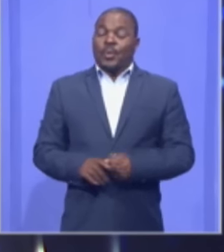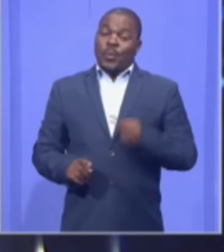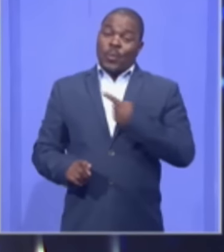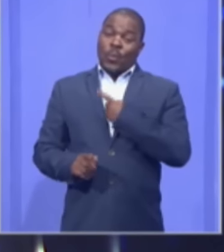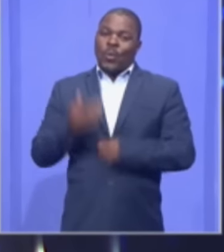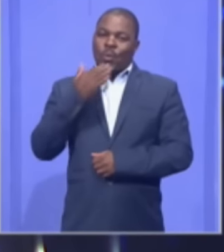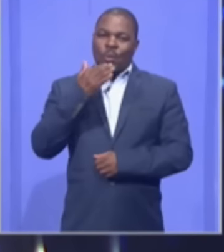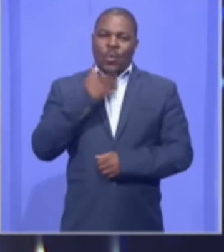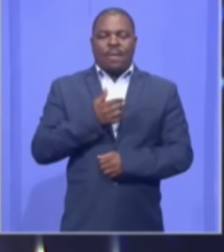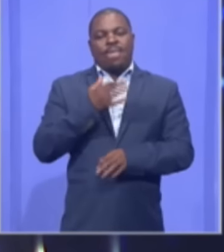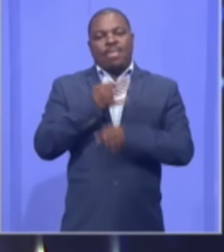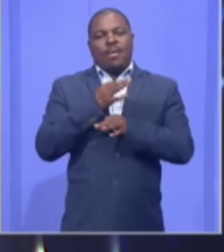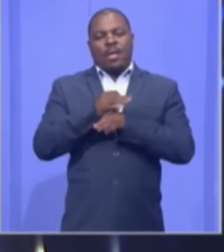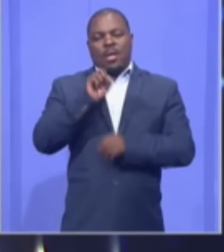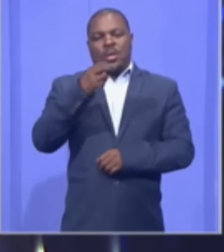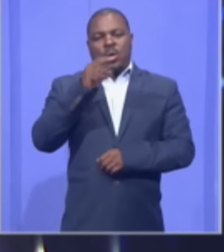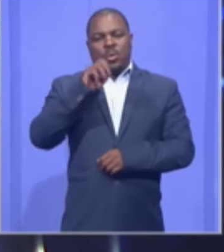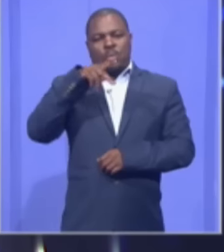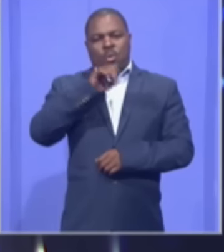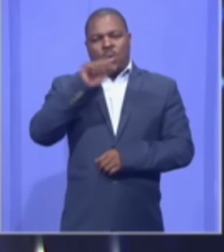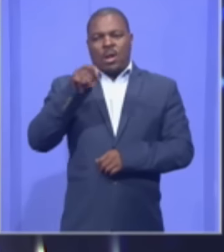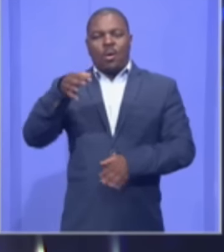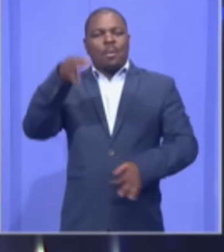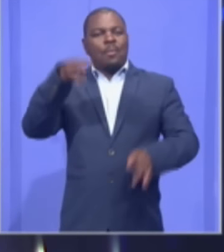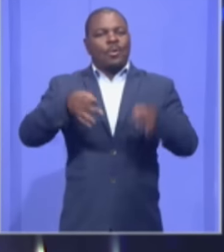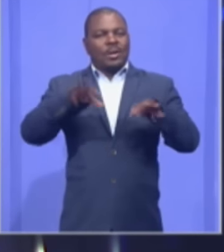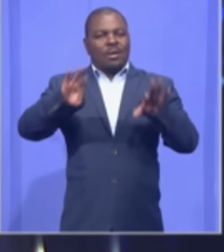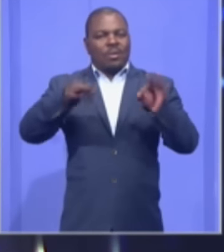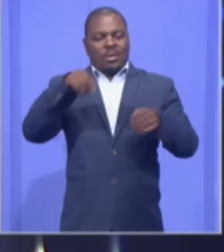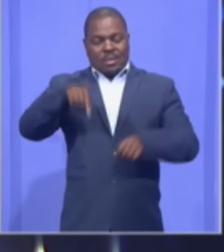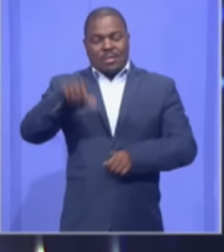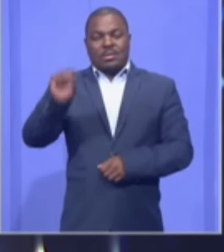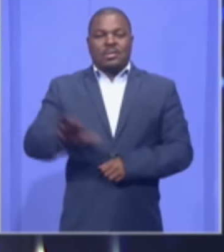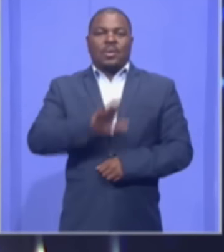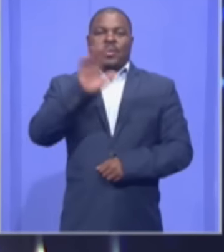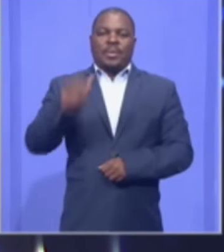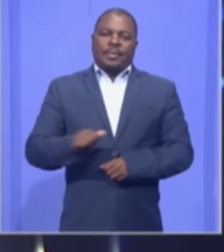mmuhi ebile Ntate Shupola e leng mohlopholli wa tsa dipolotiki kwano Afrika Borwa.